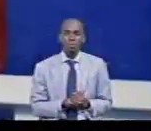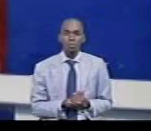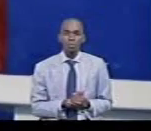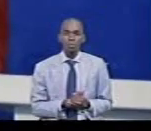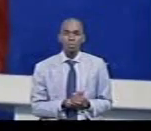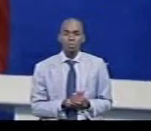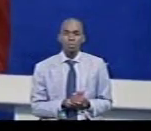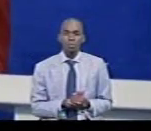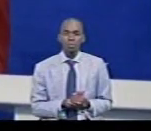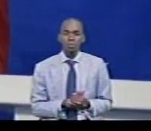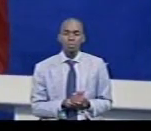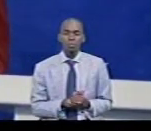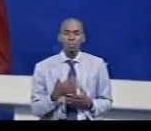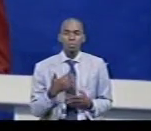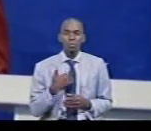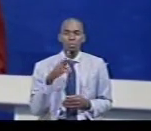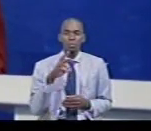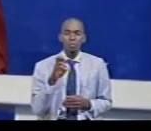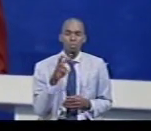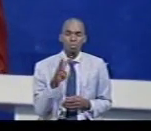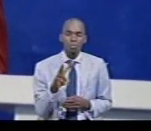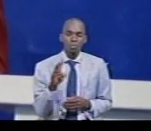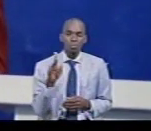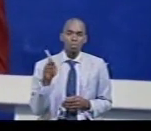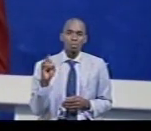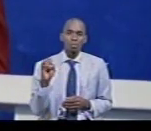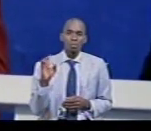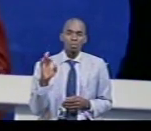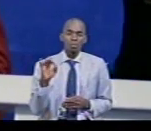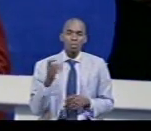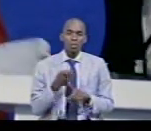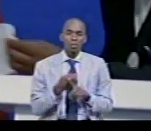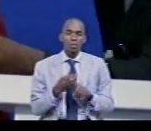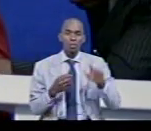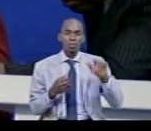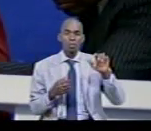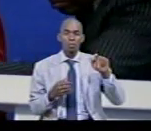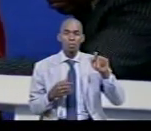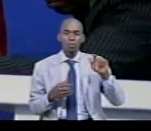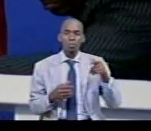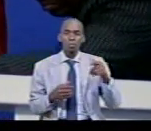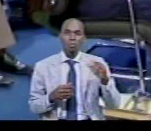We have Reverend Kofi Odro from Kumasi.